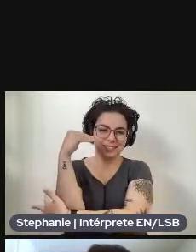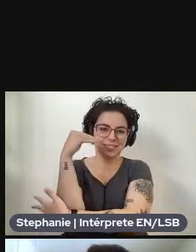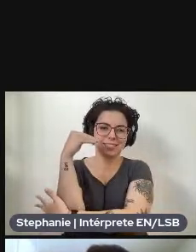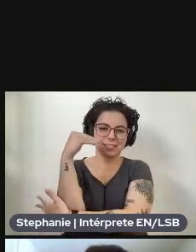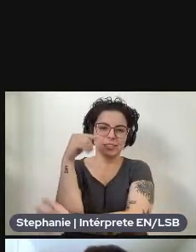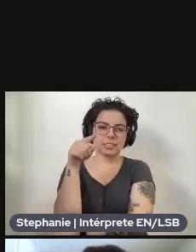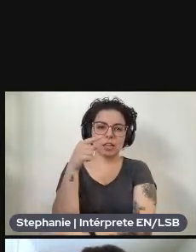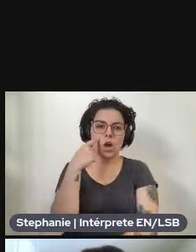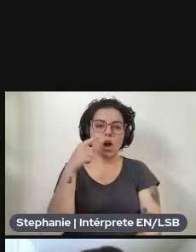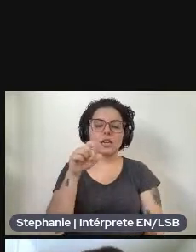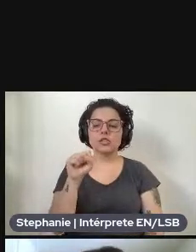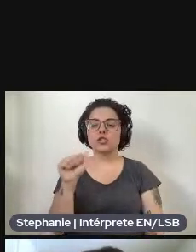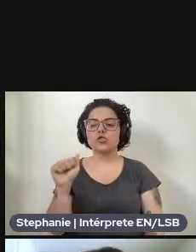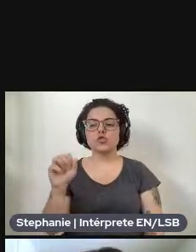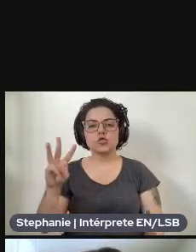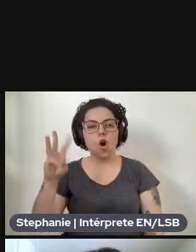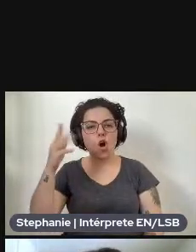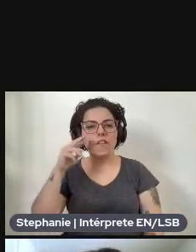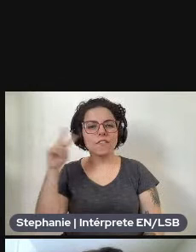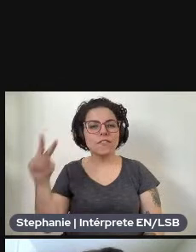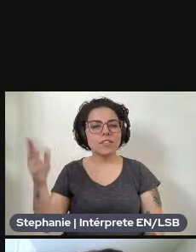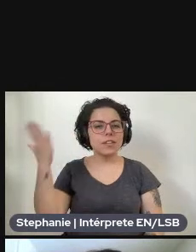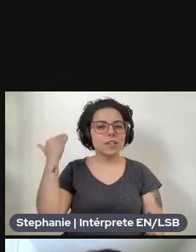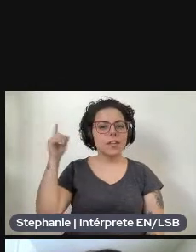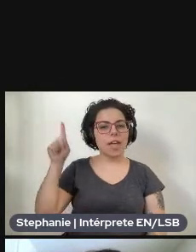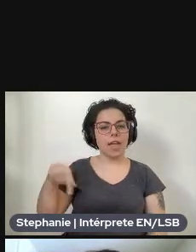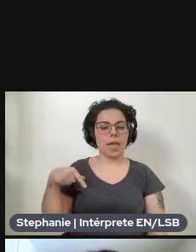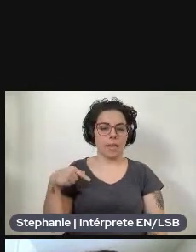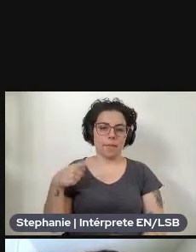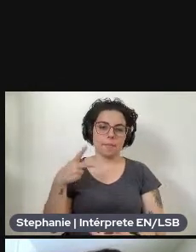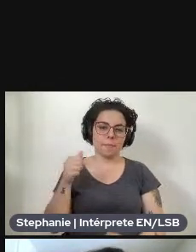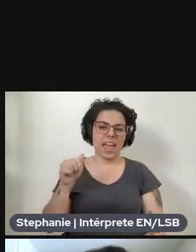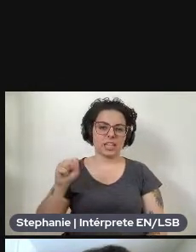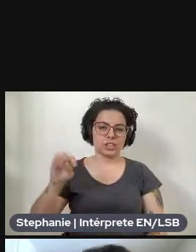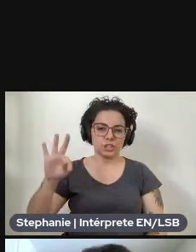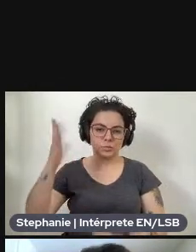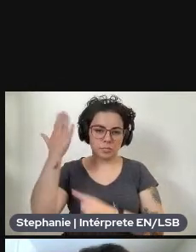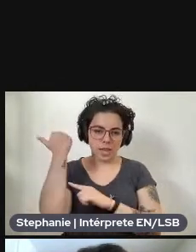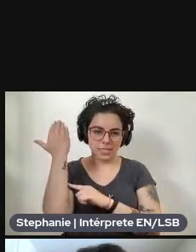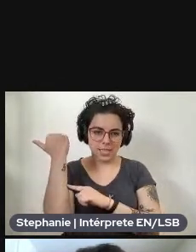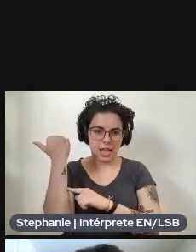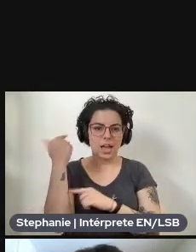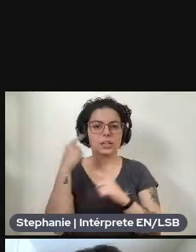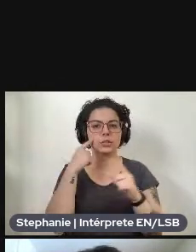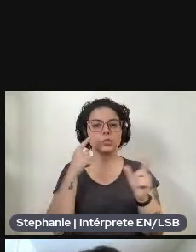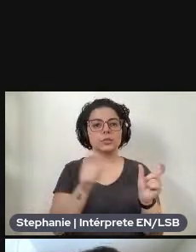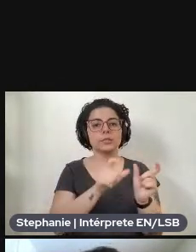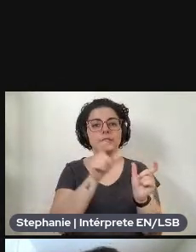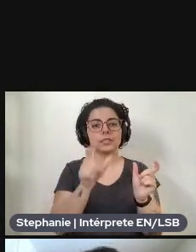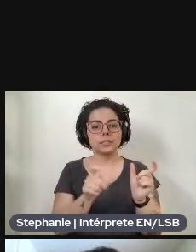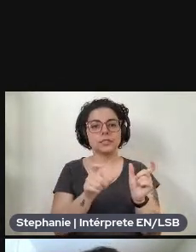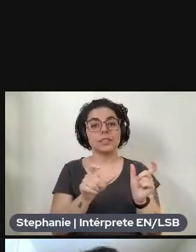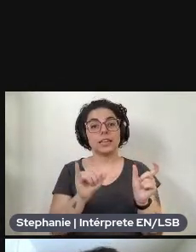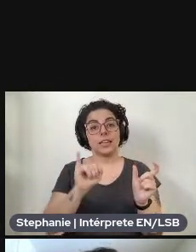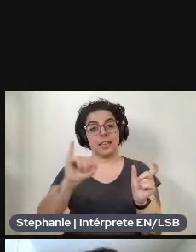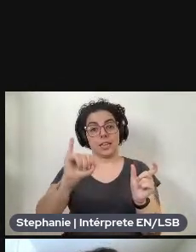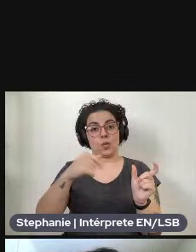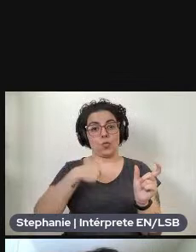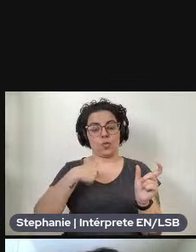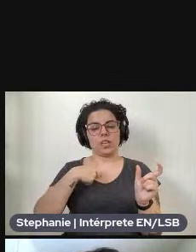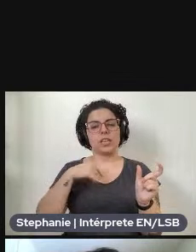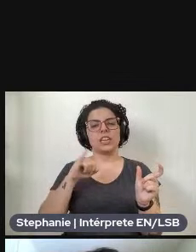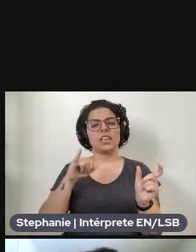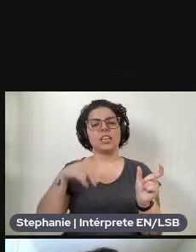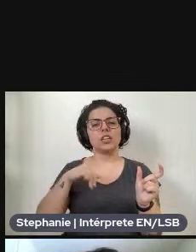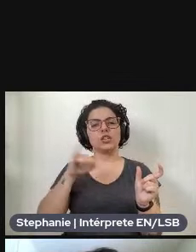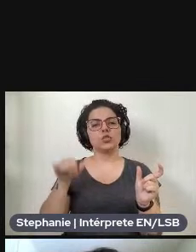Singular operator in the agentive element, which is I.